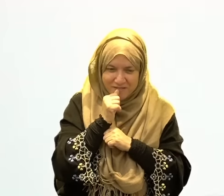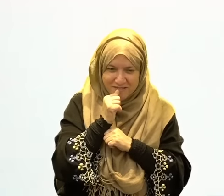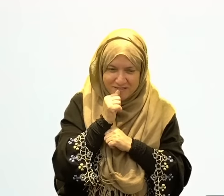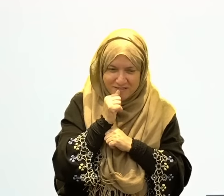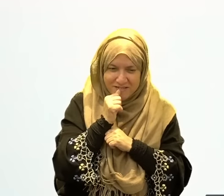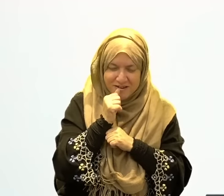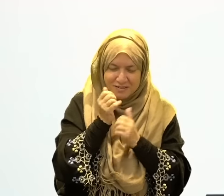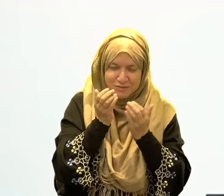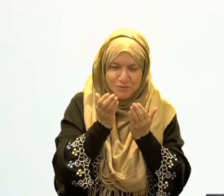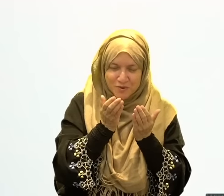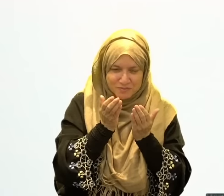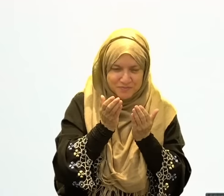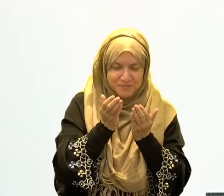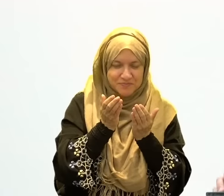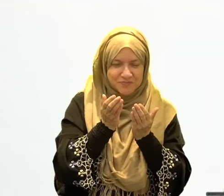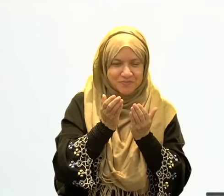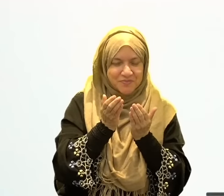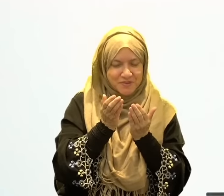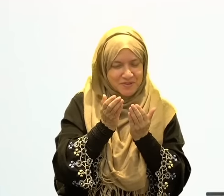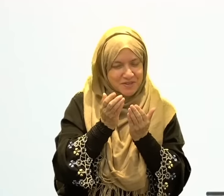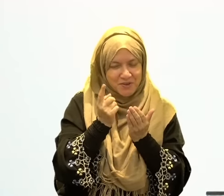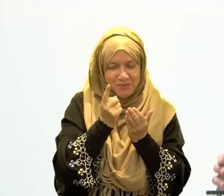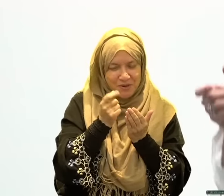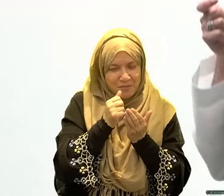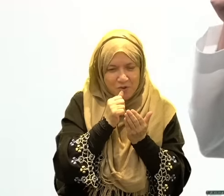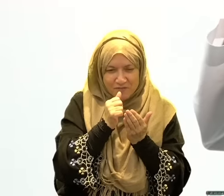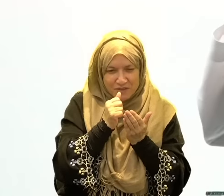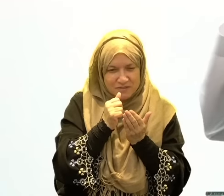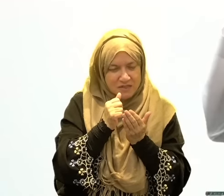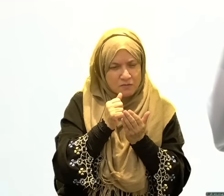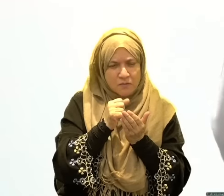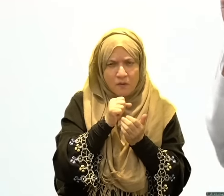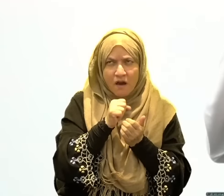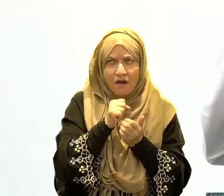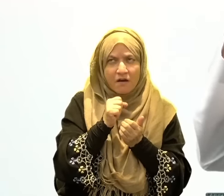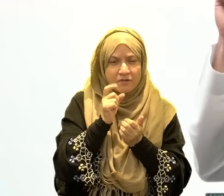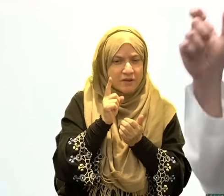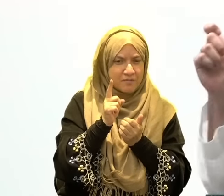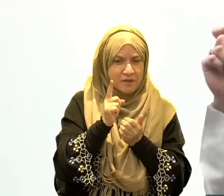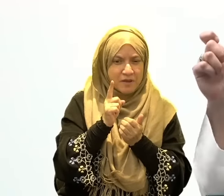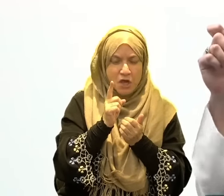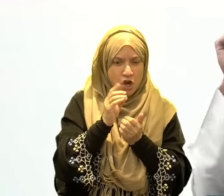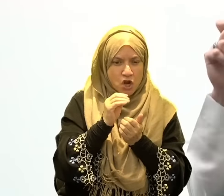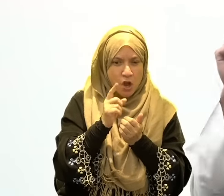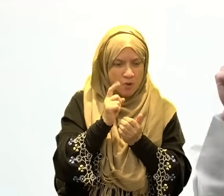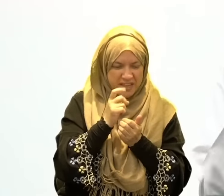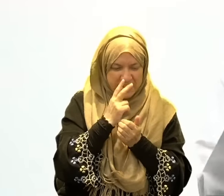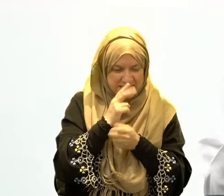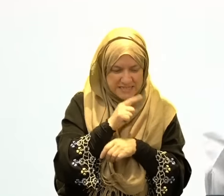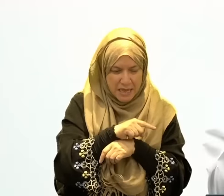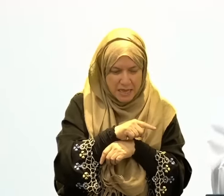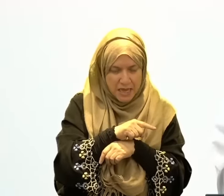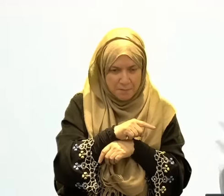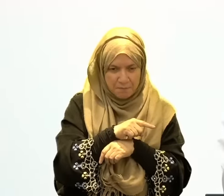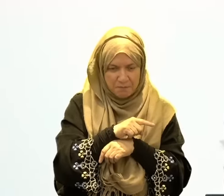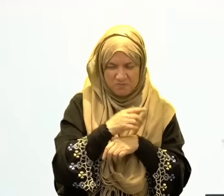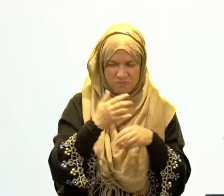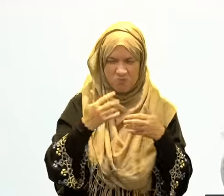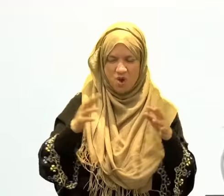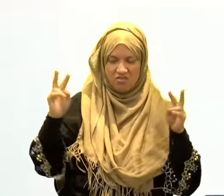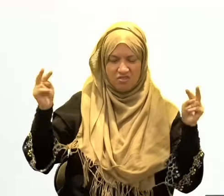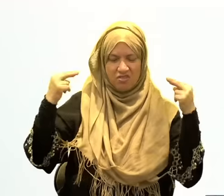want you to think about how we struggle in salah to try to protect our thoughts from other than Allah subhanahu wa